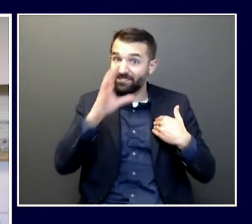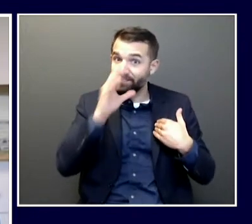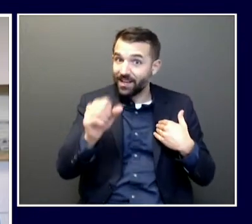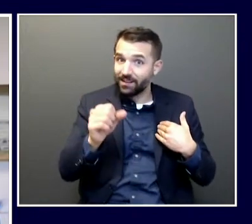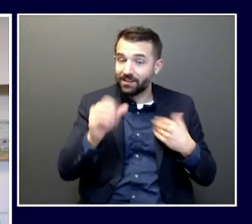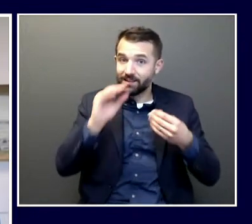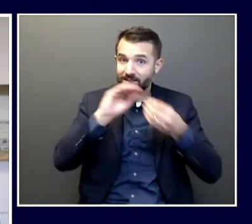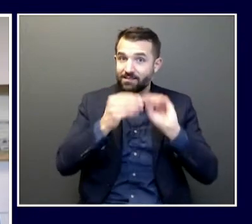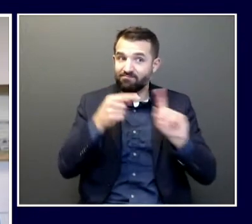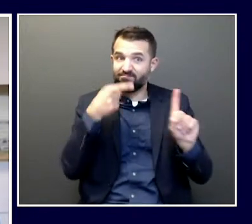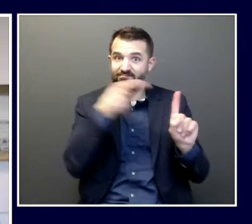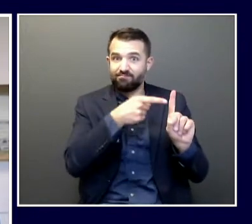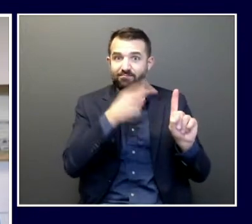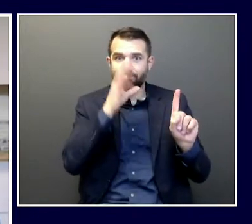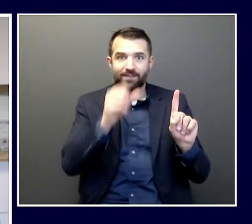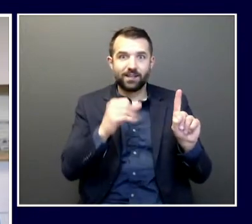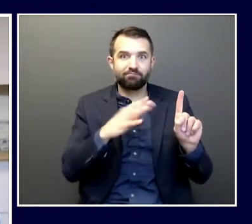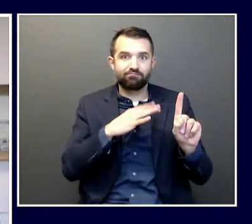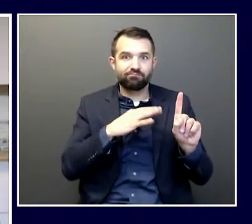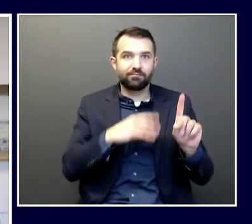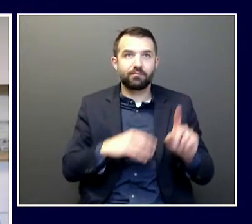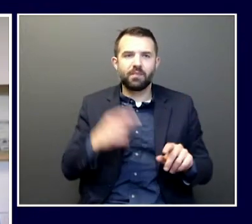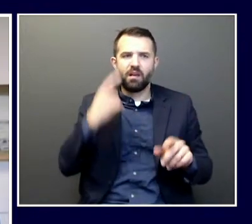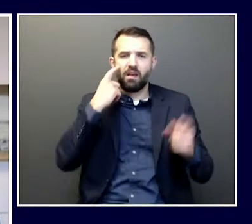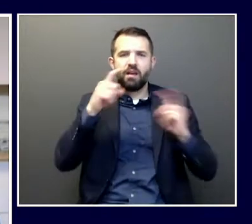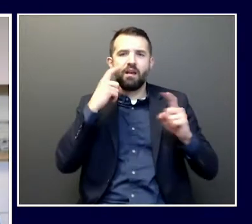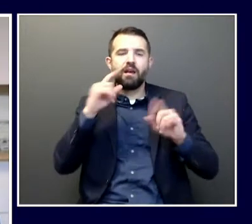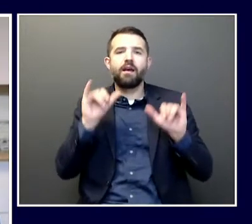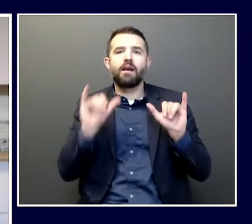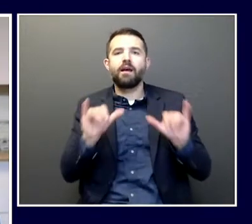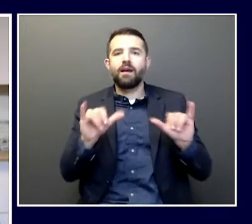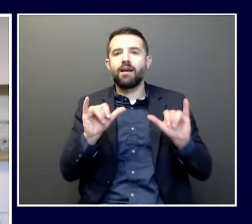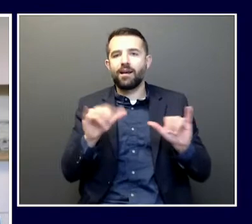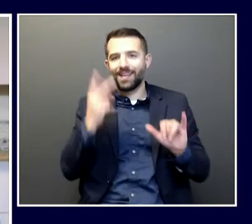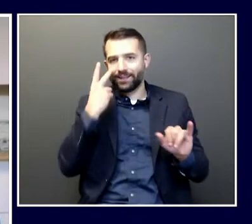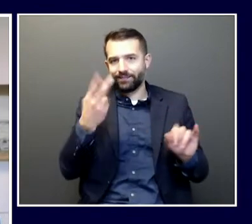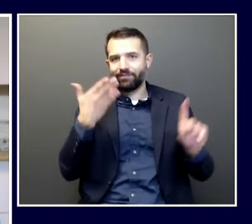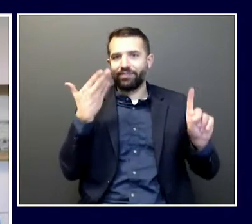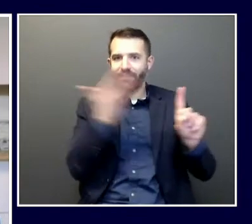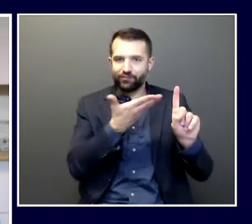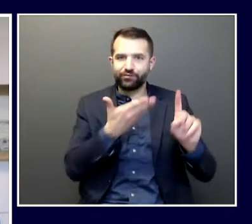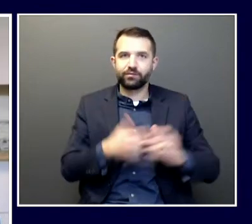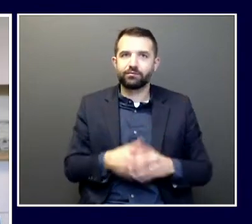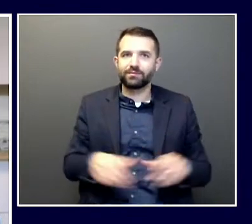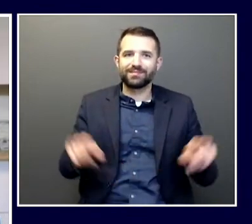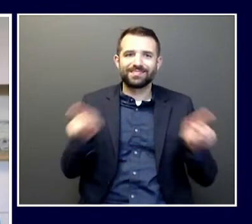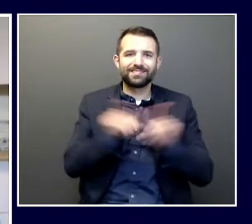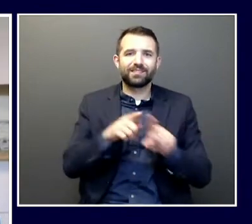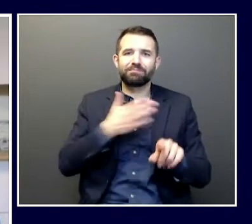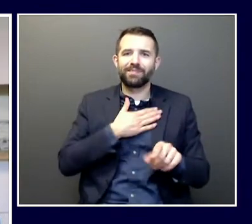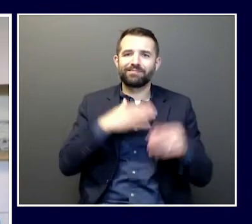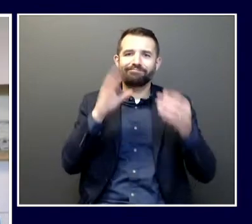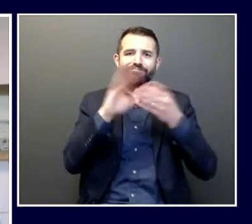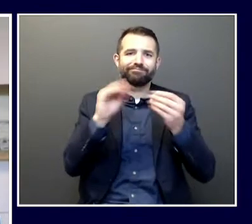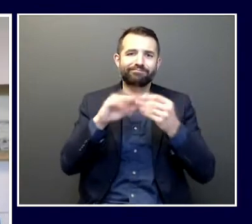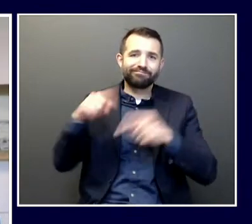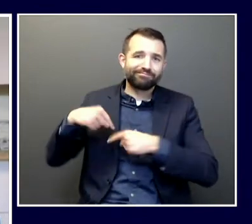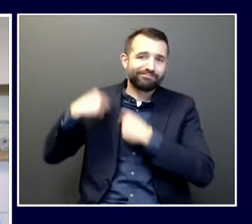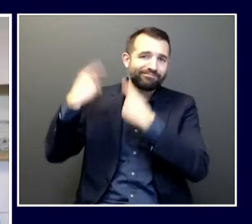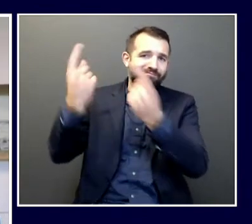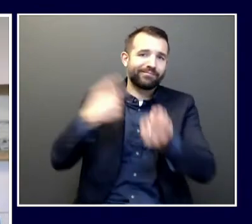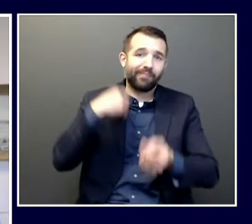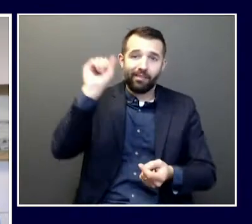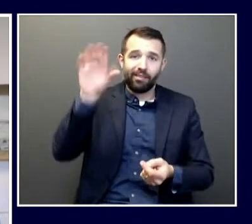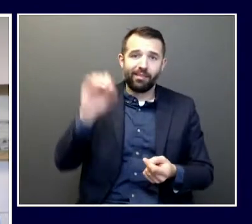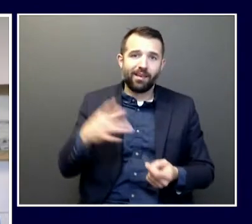at them, what will jump out at you is, well, what I mentioned in what I guess people are now calling a monologue. All